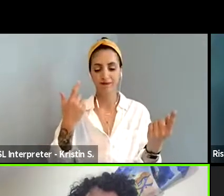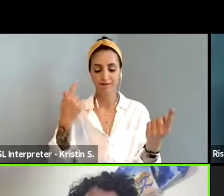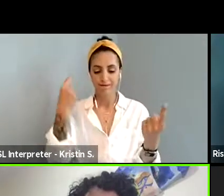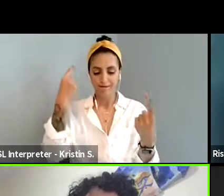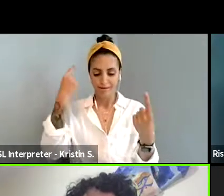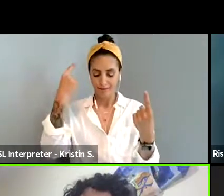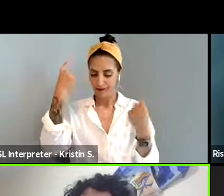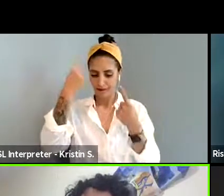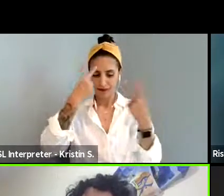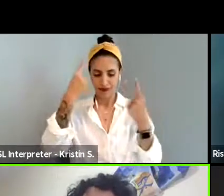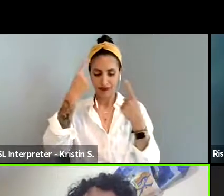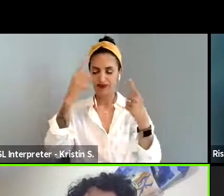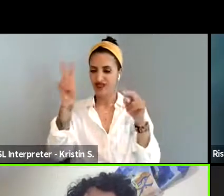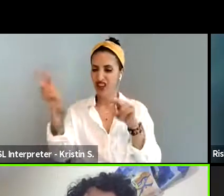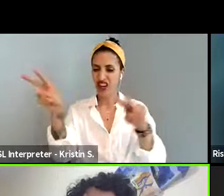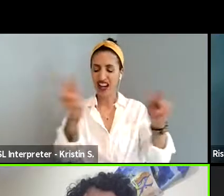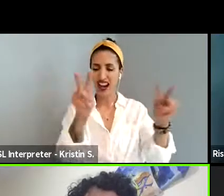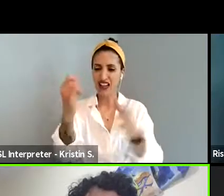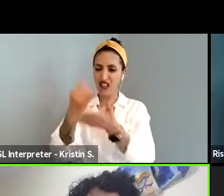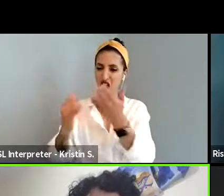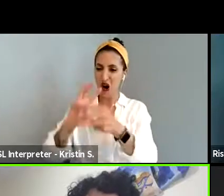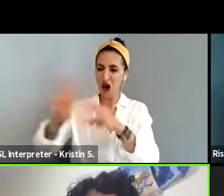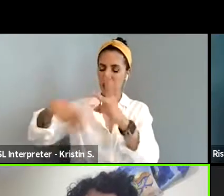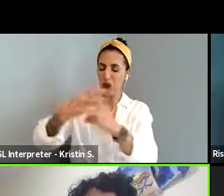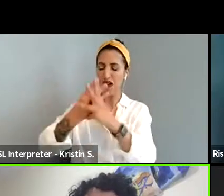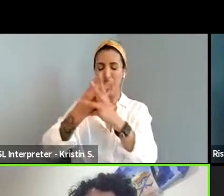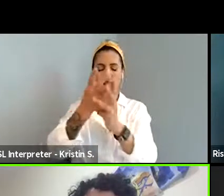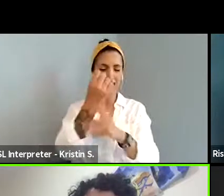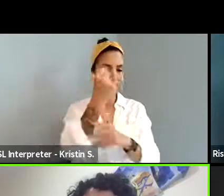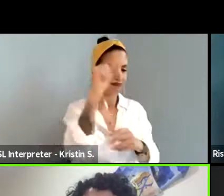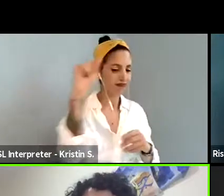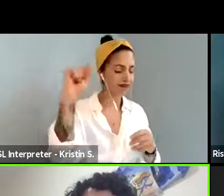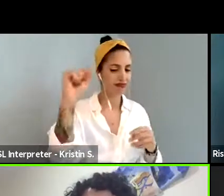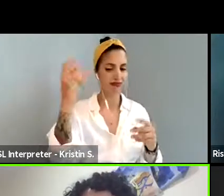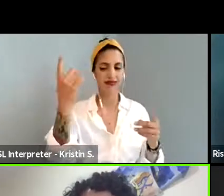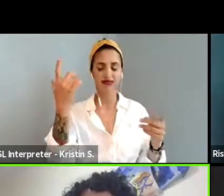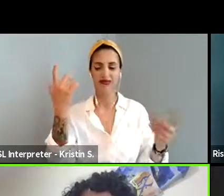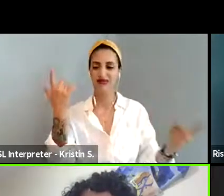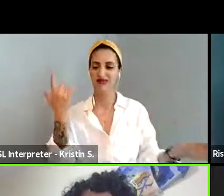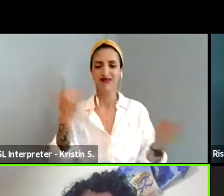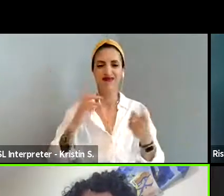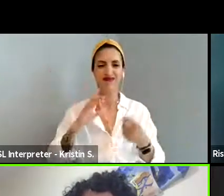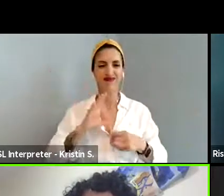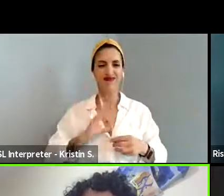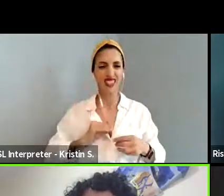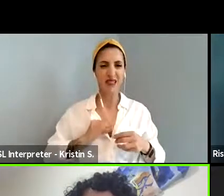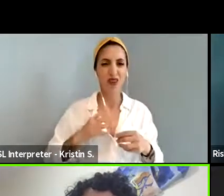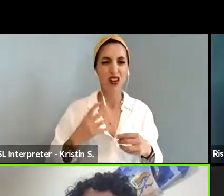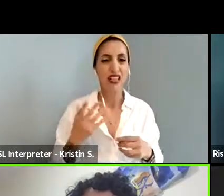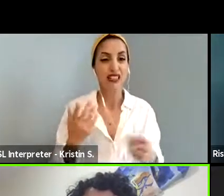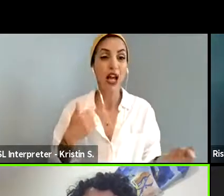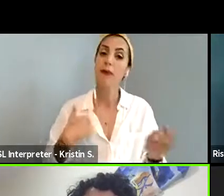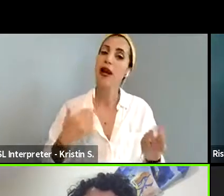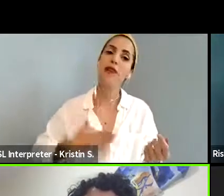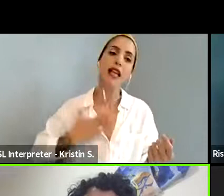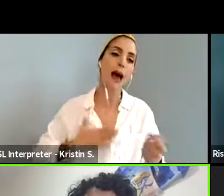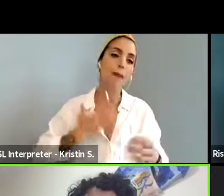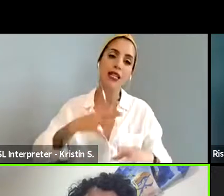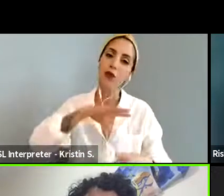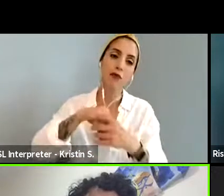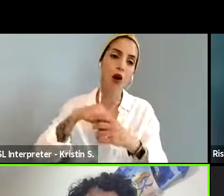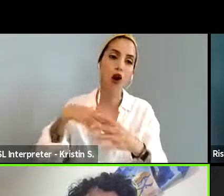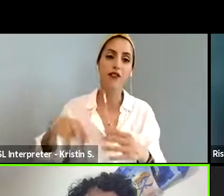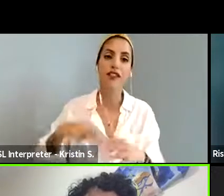art world and arts institutions. Although I was happy to be part of this project, you know, the critical side of my